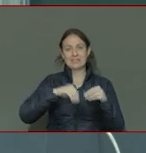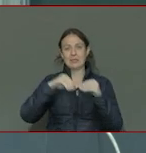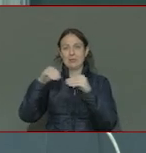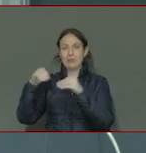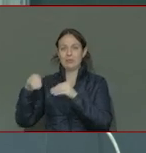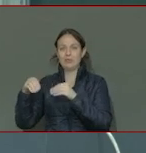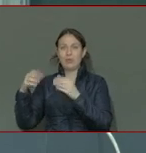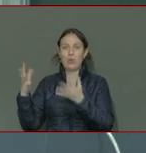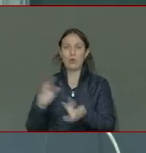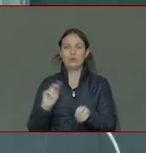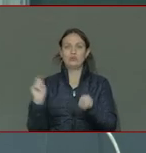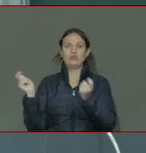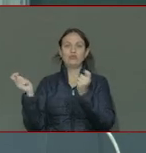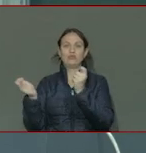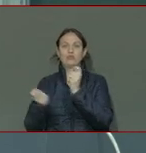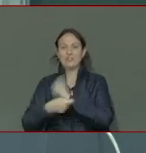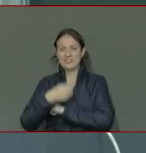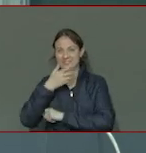into friction.